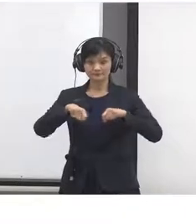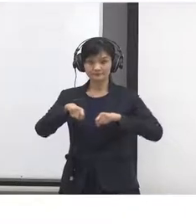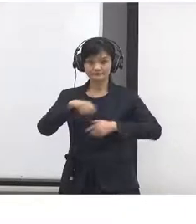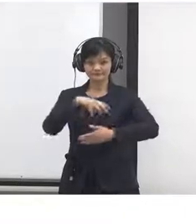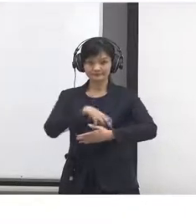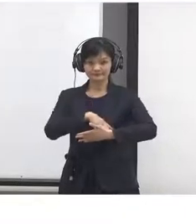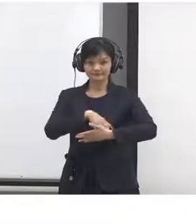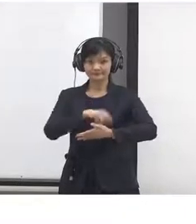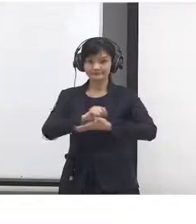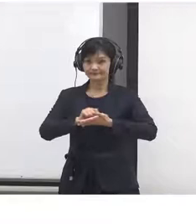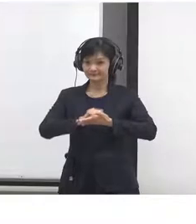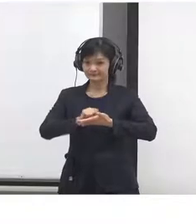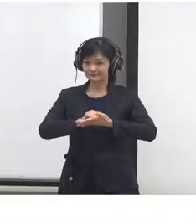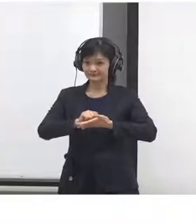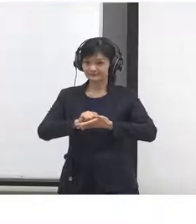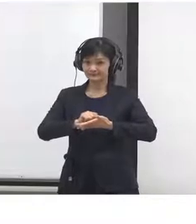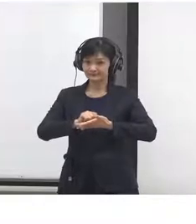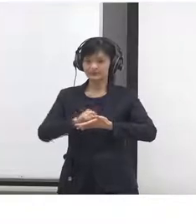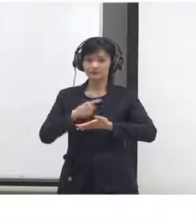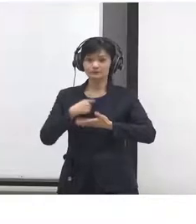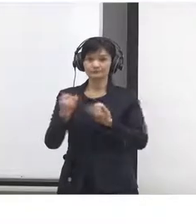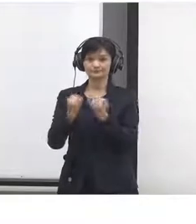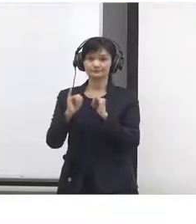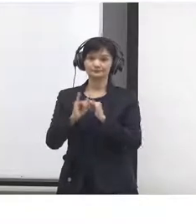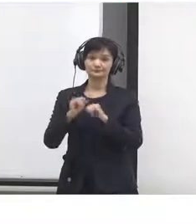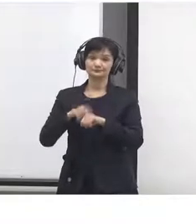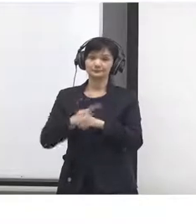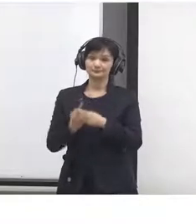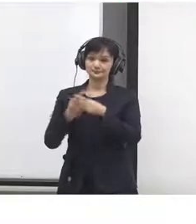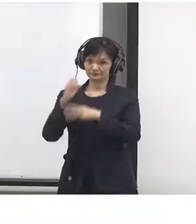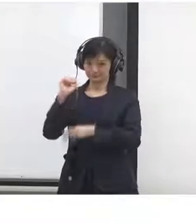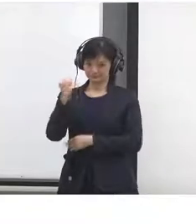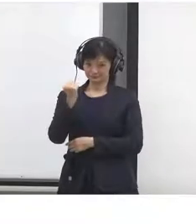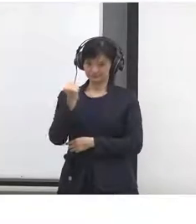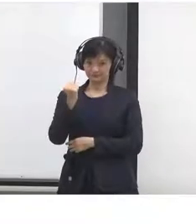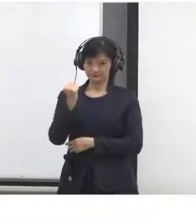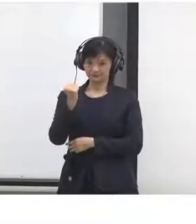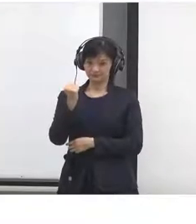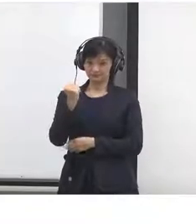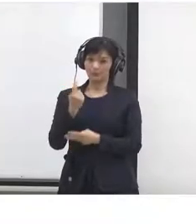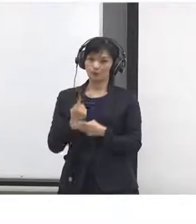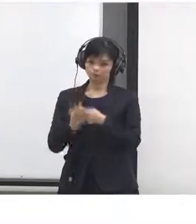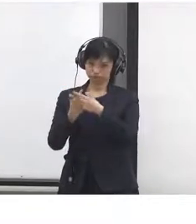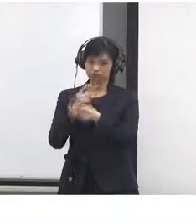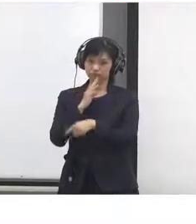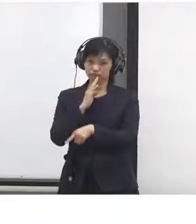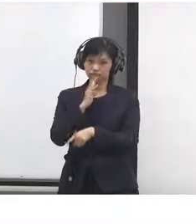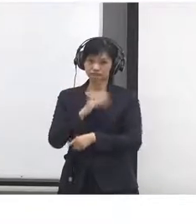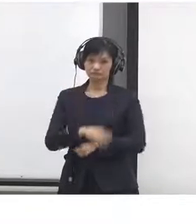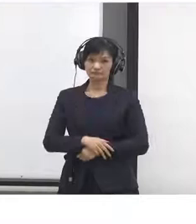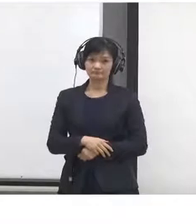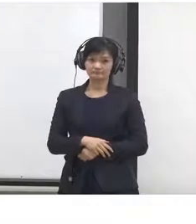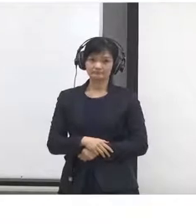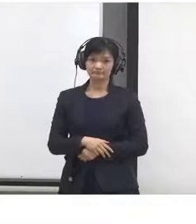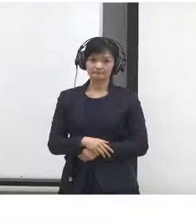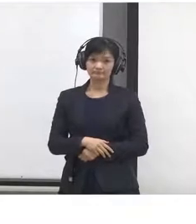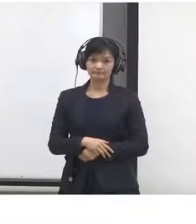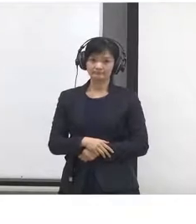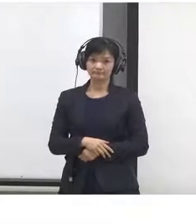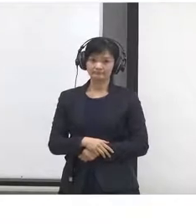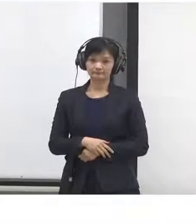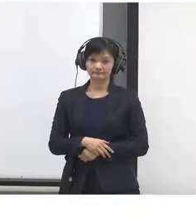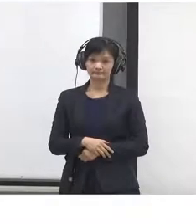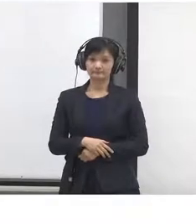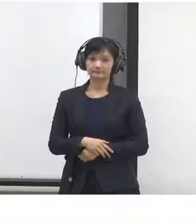we are a feminism issue project, and we also have a lot of like feminism professor or something,